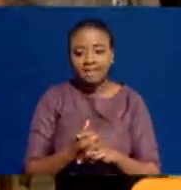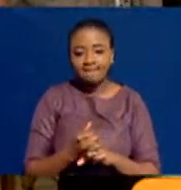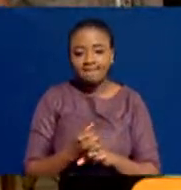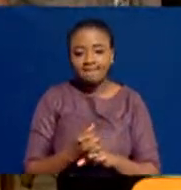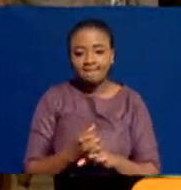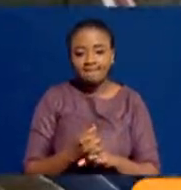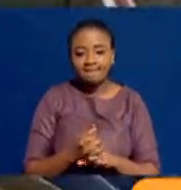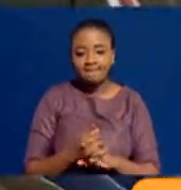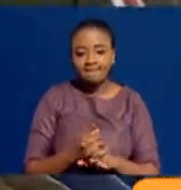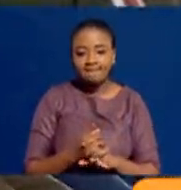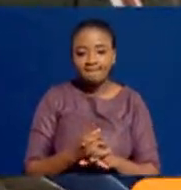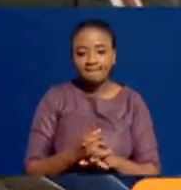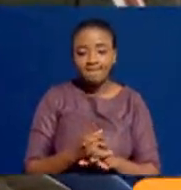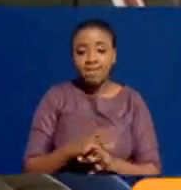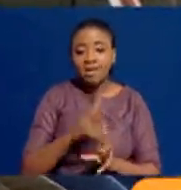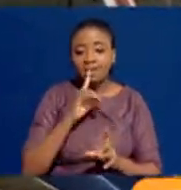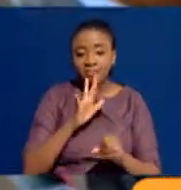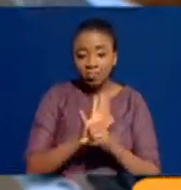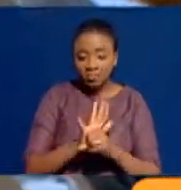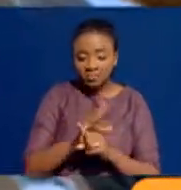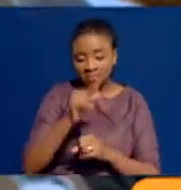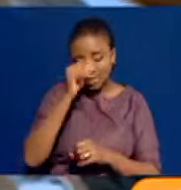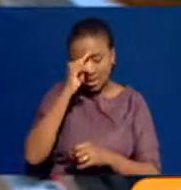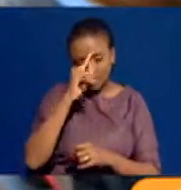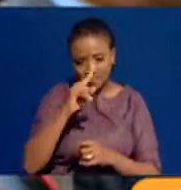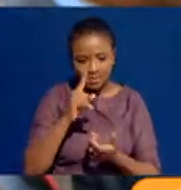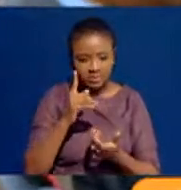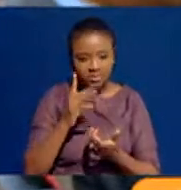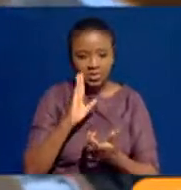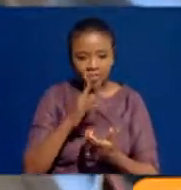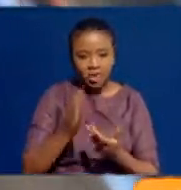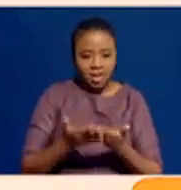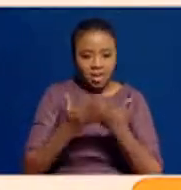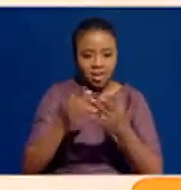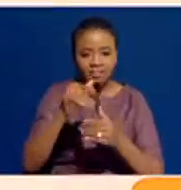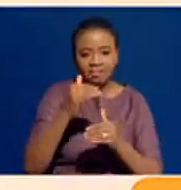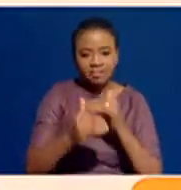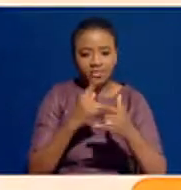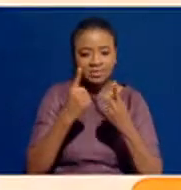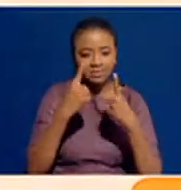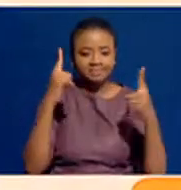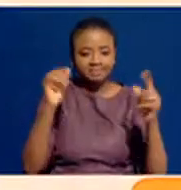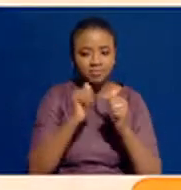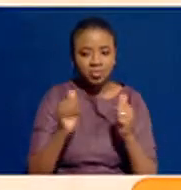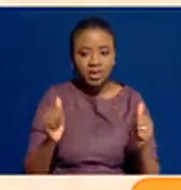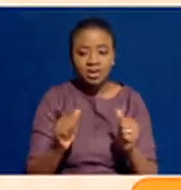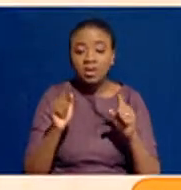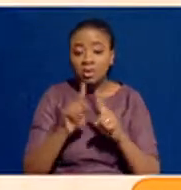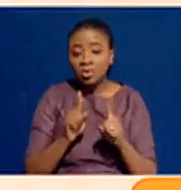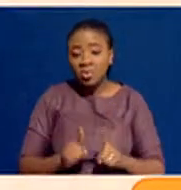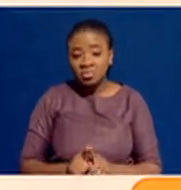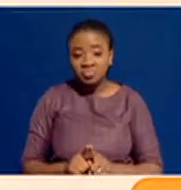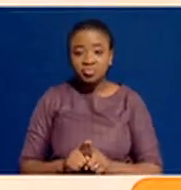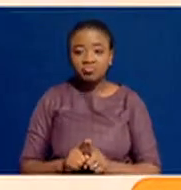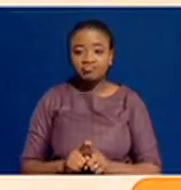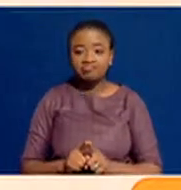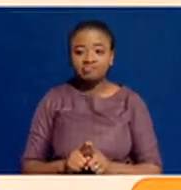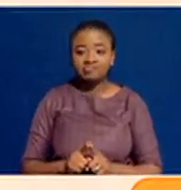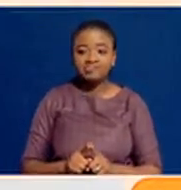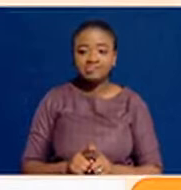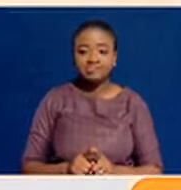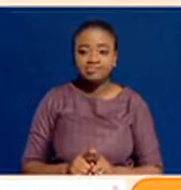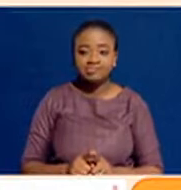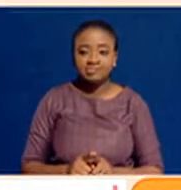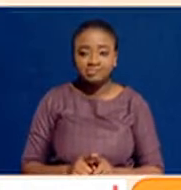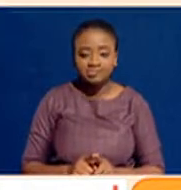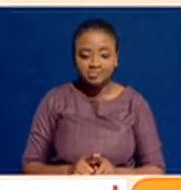where he pledged the government's commitment to ensure the success of the process. Going drought has affected schools, especially